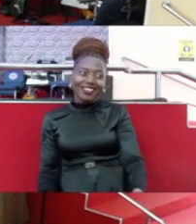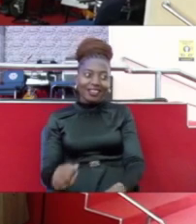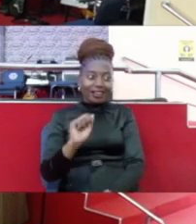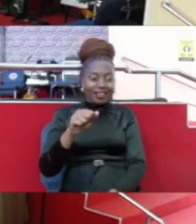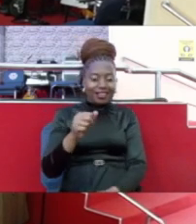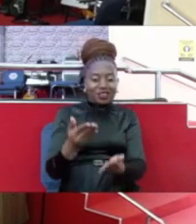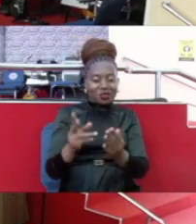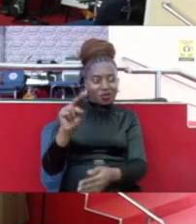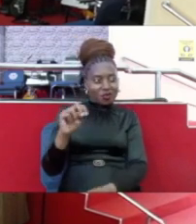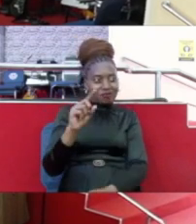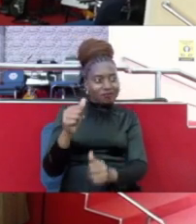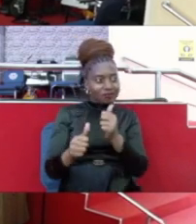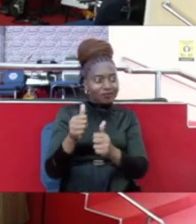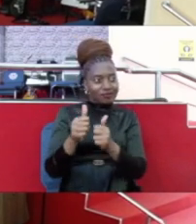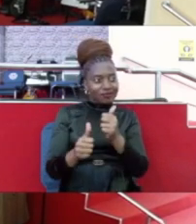Look,